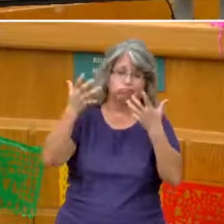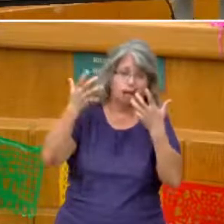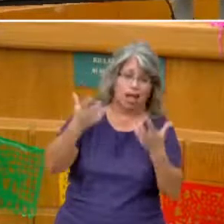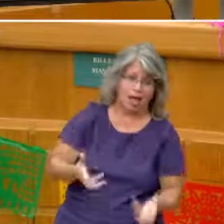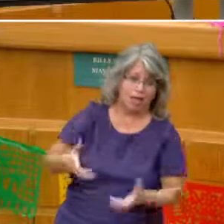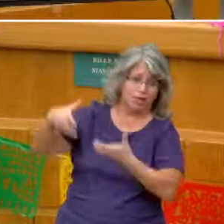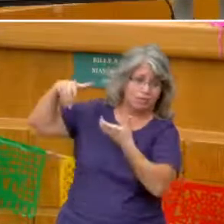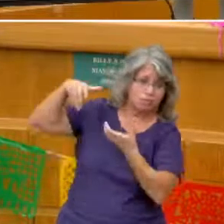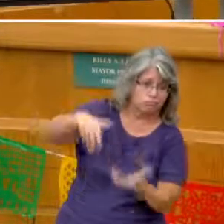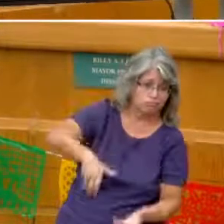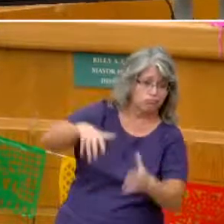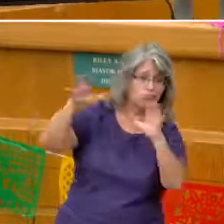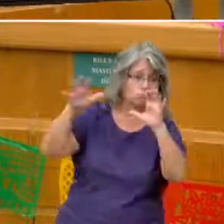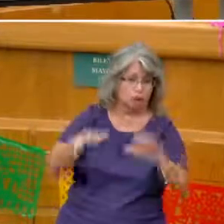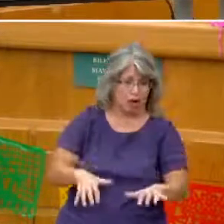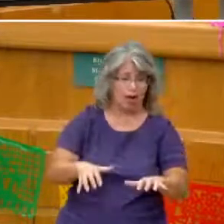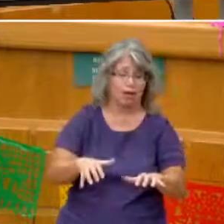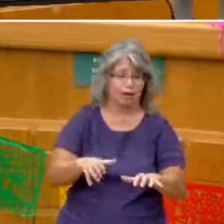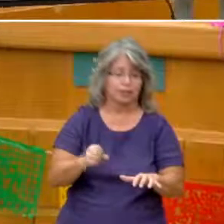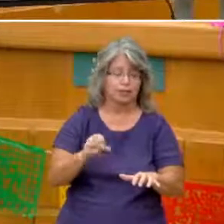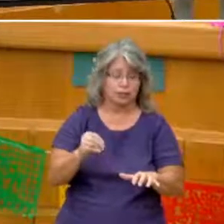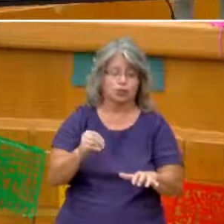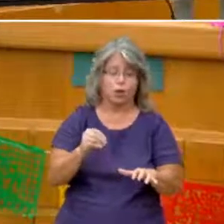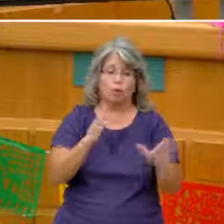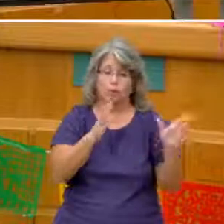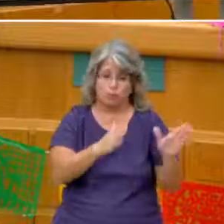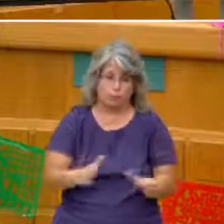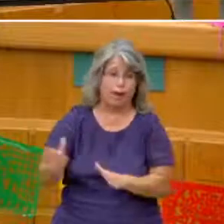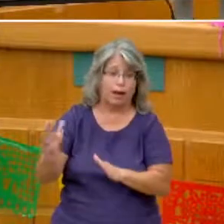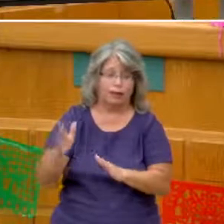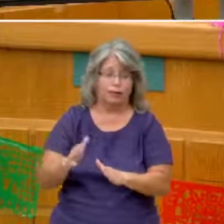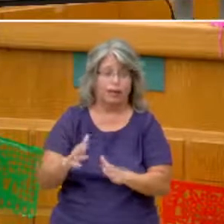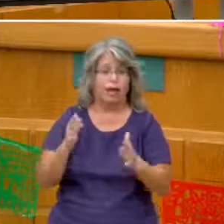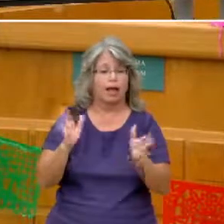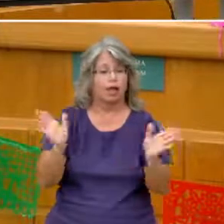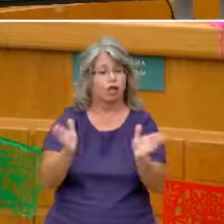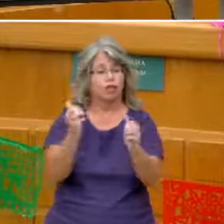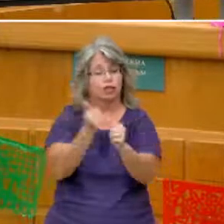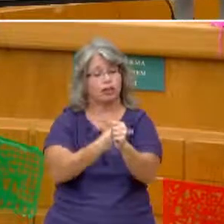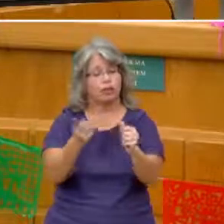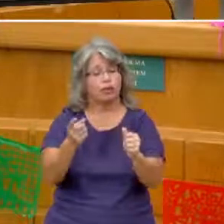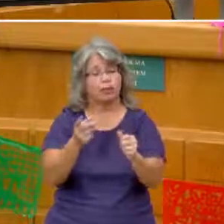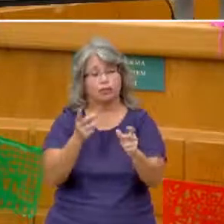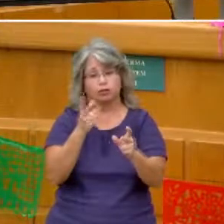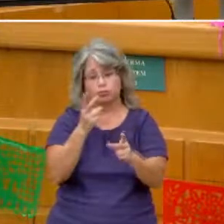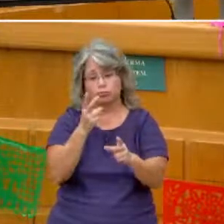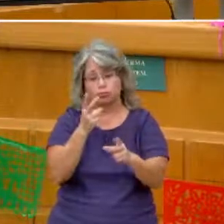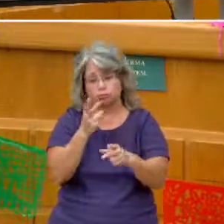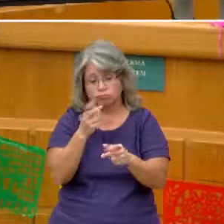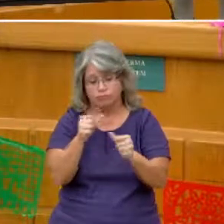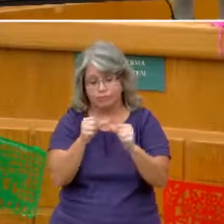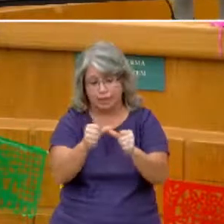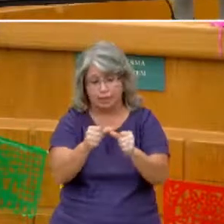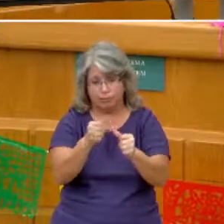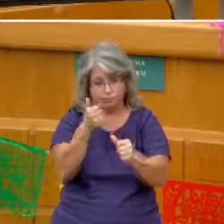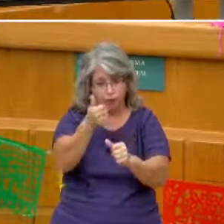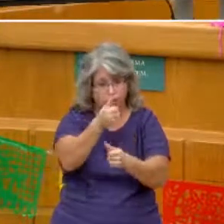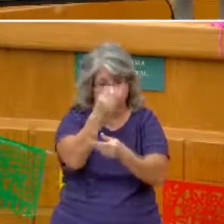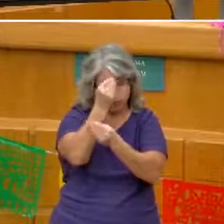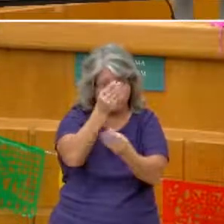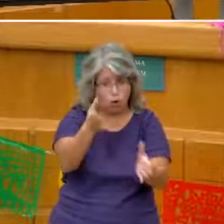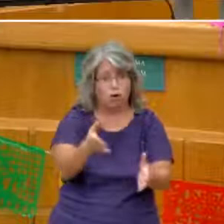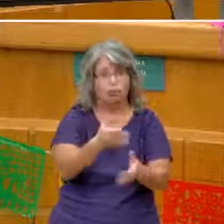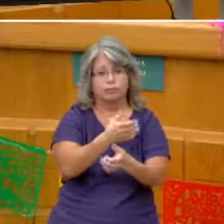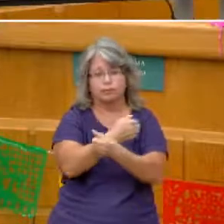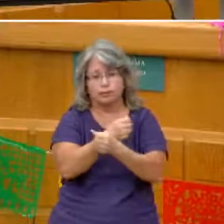stay informed, and stay safe. And now after the translation, I'll be turning it over to Dr. Bird,